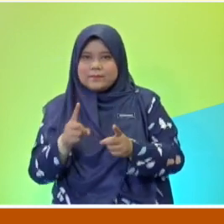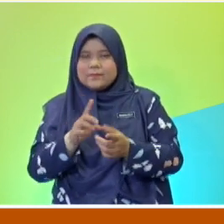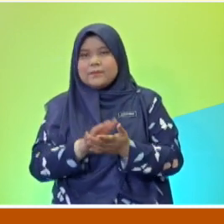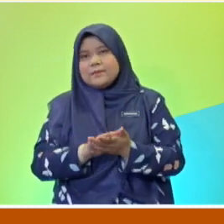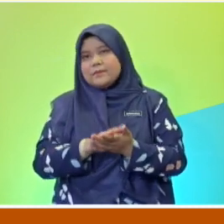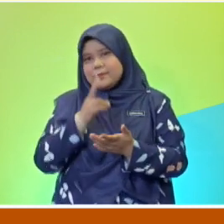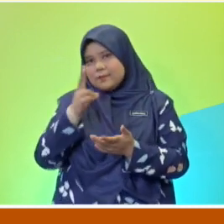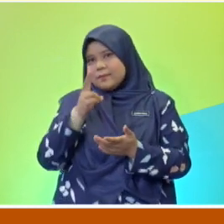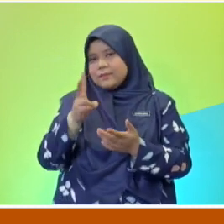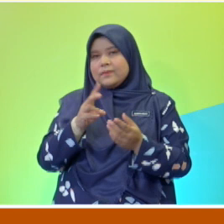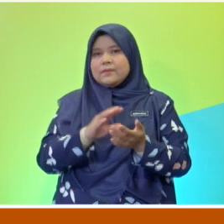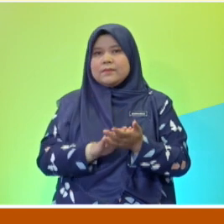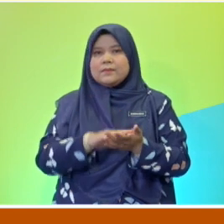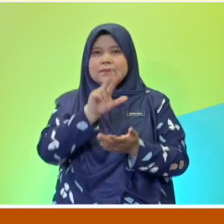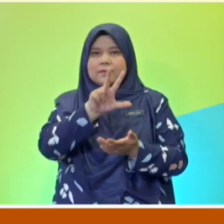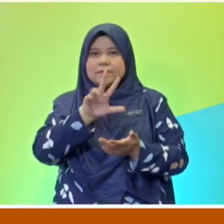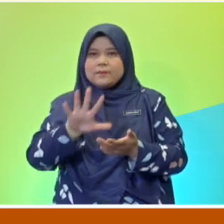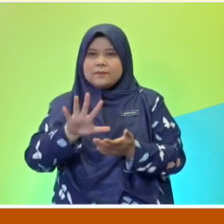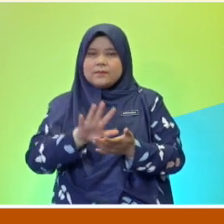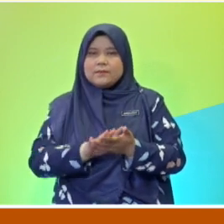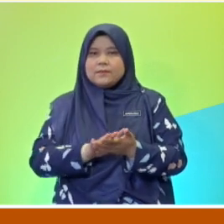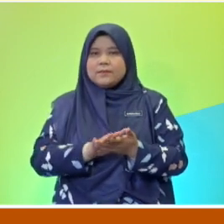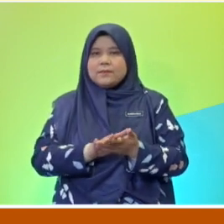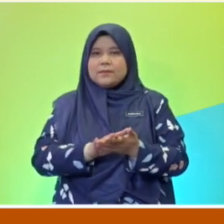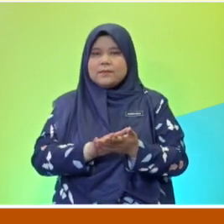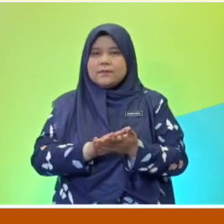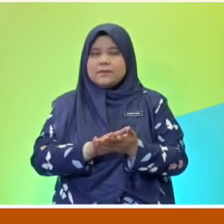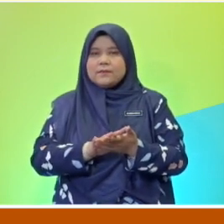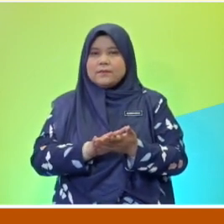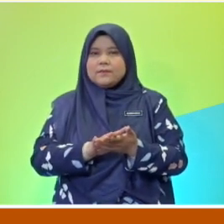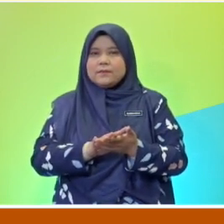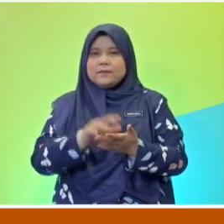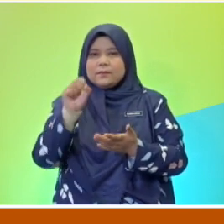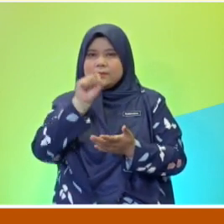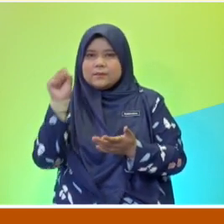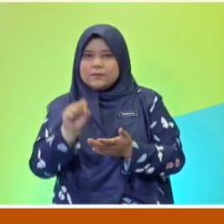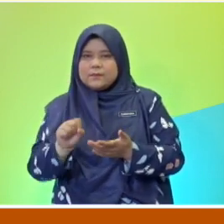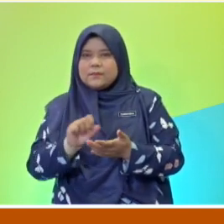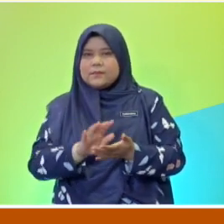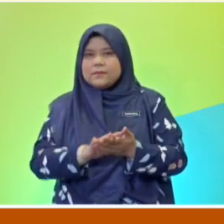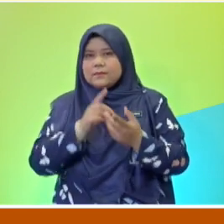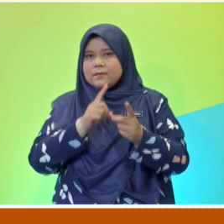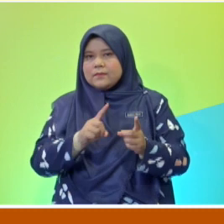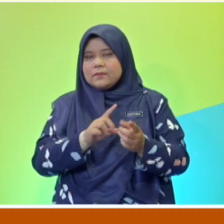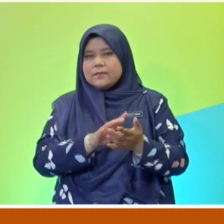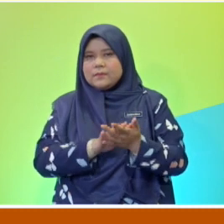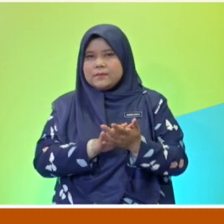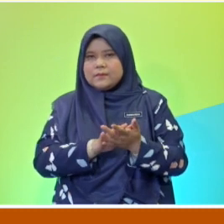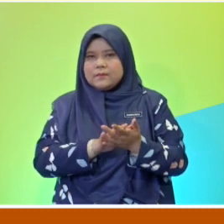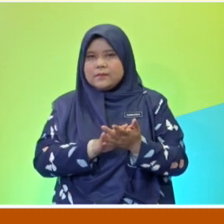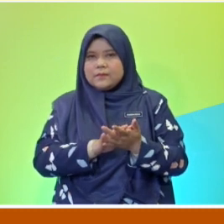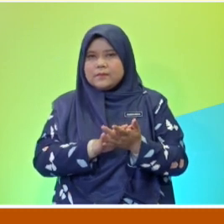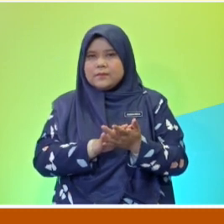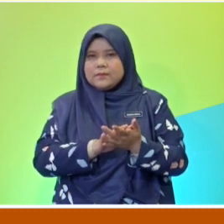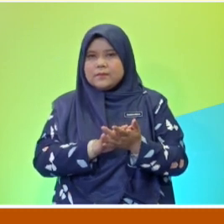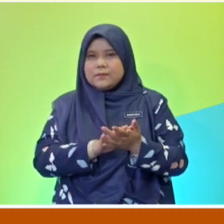let's try question 25. So people interested in applying for the job can apply through phone. People interested